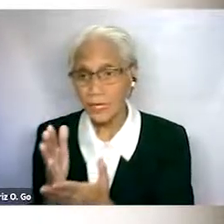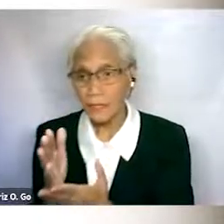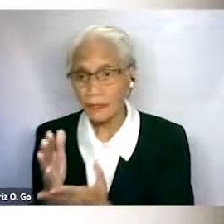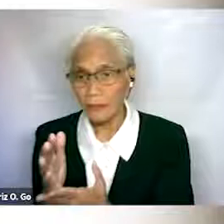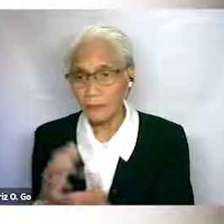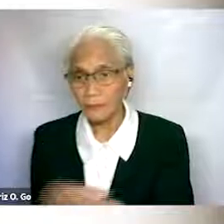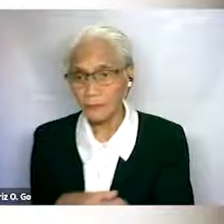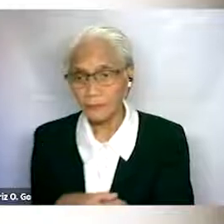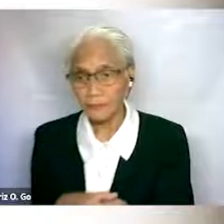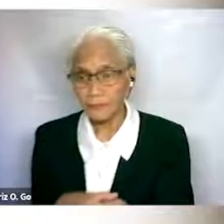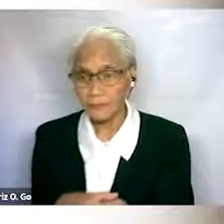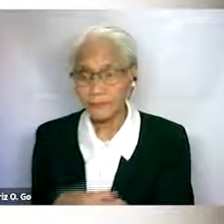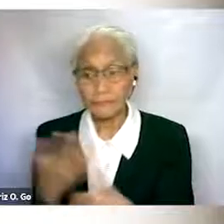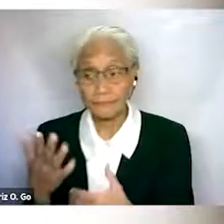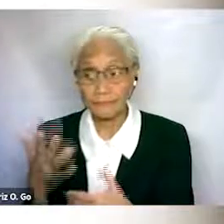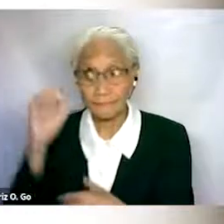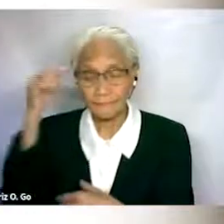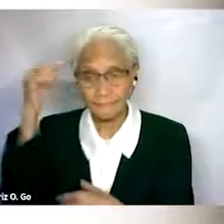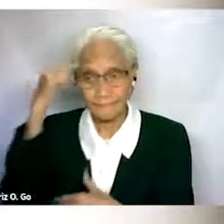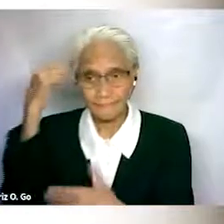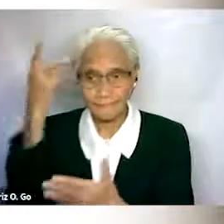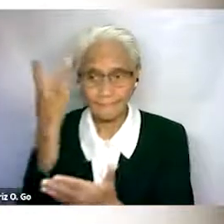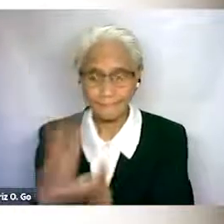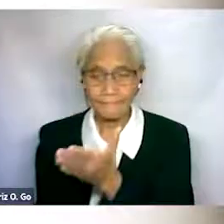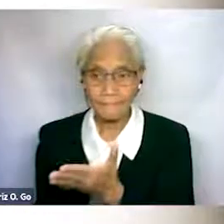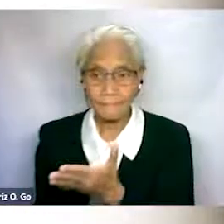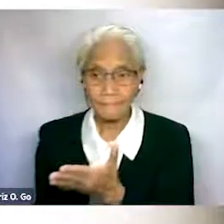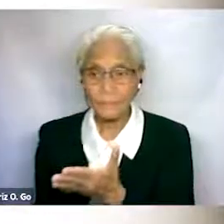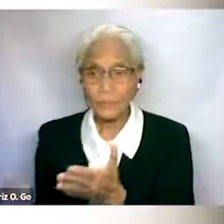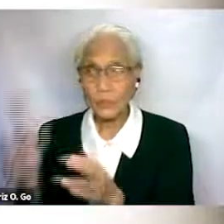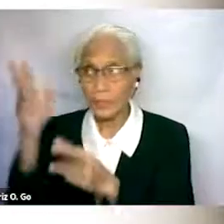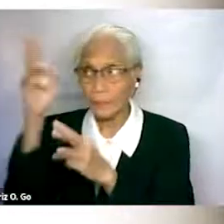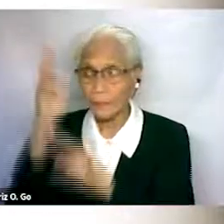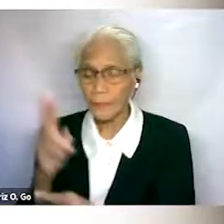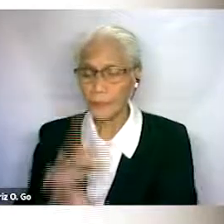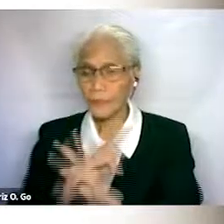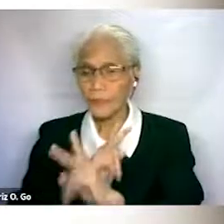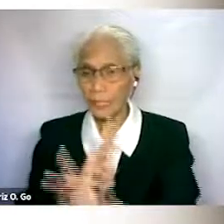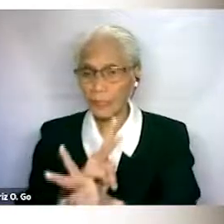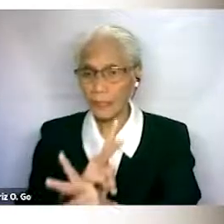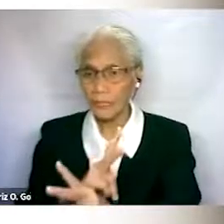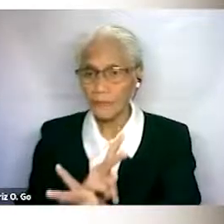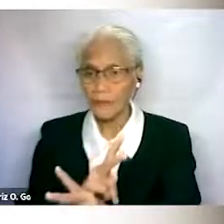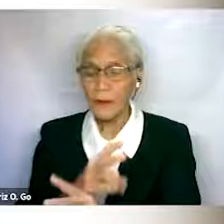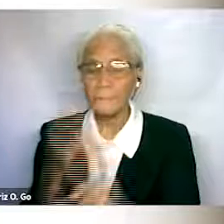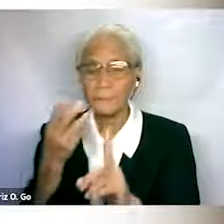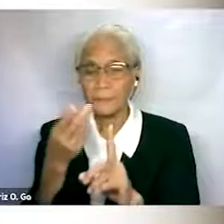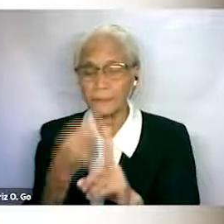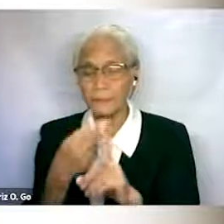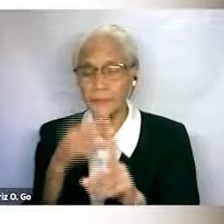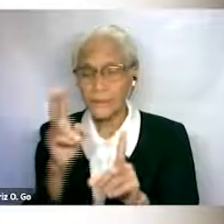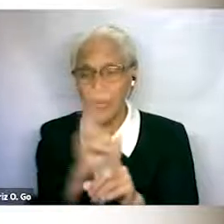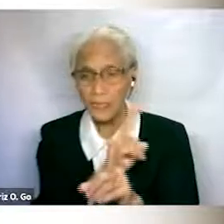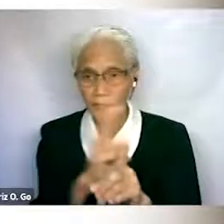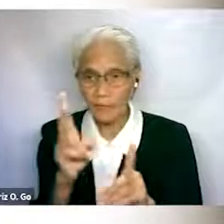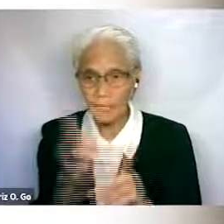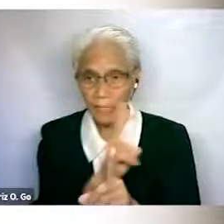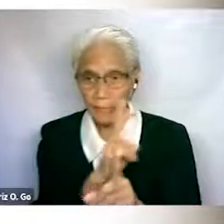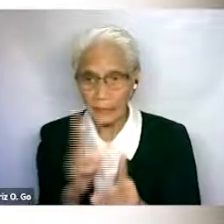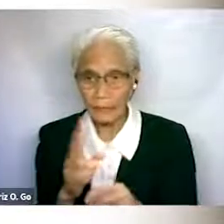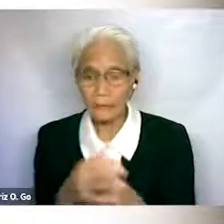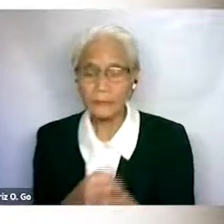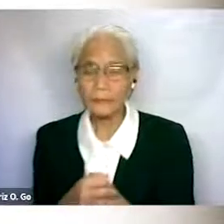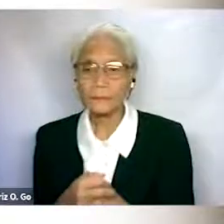very much familiar with this cycle. There's the initial report that serves as a baseline of how the state has complied with its obligation